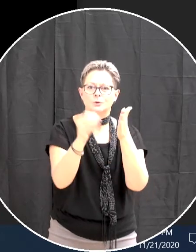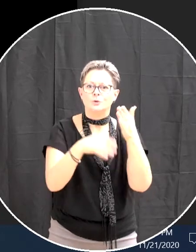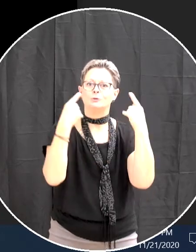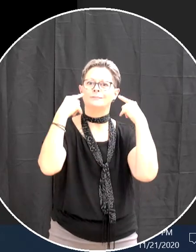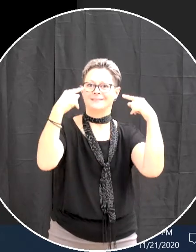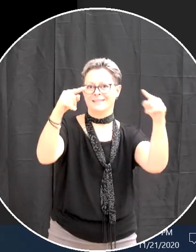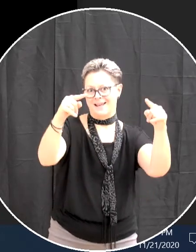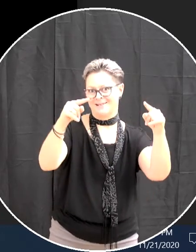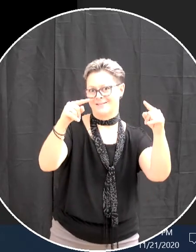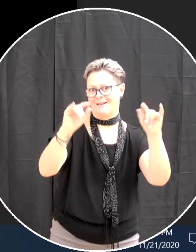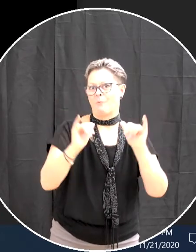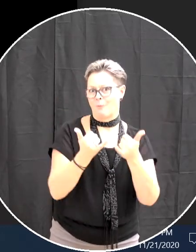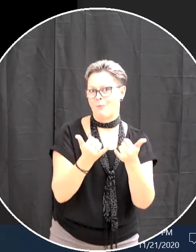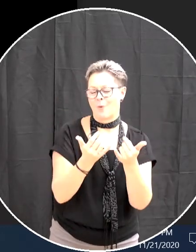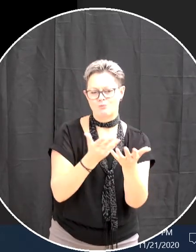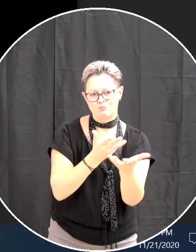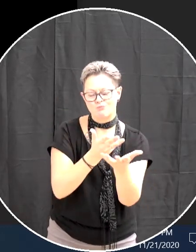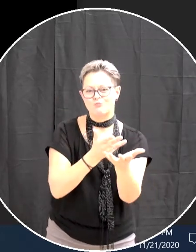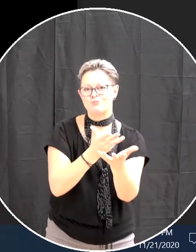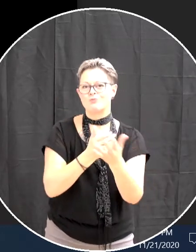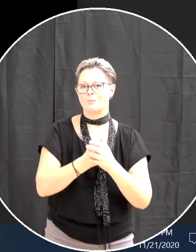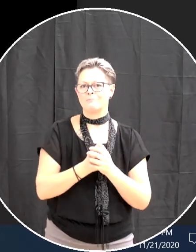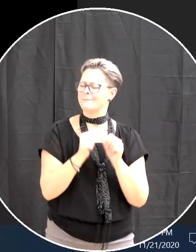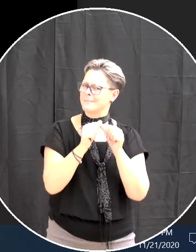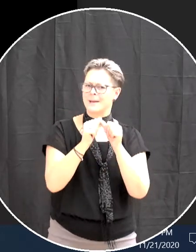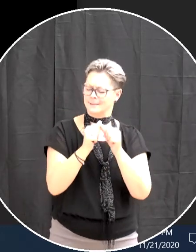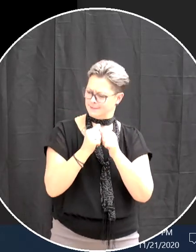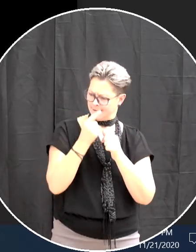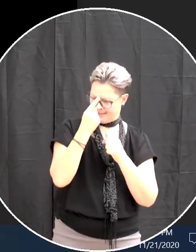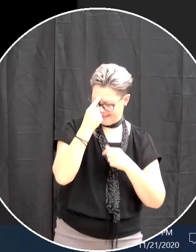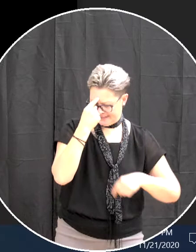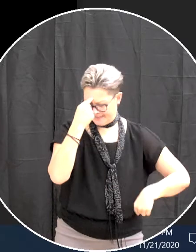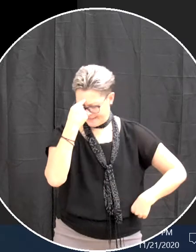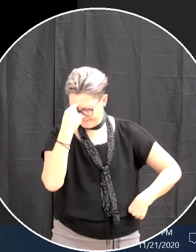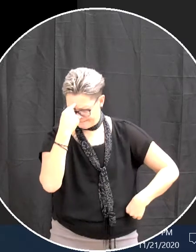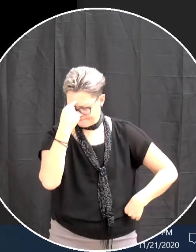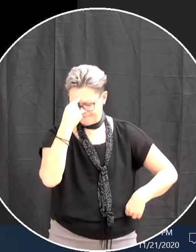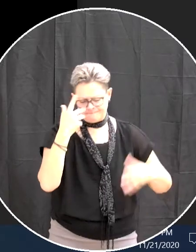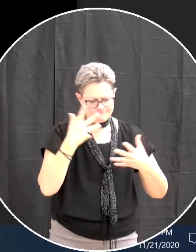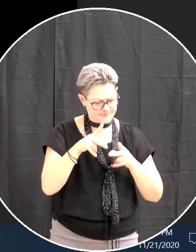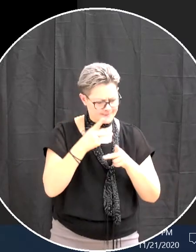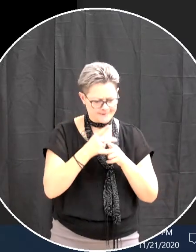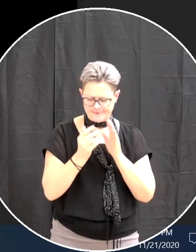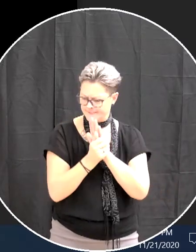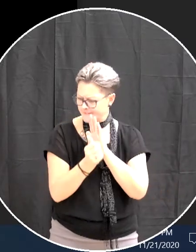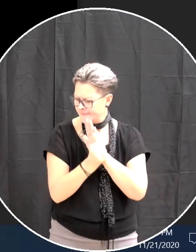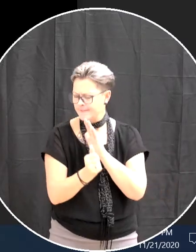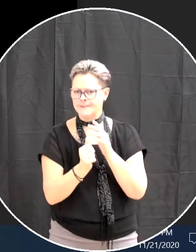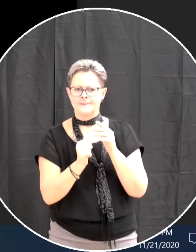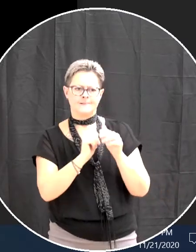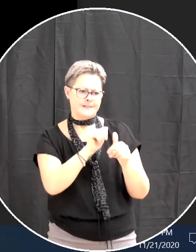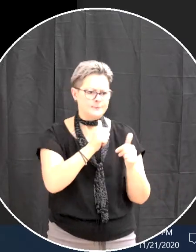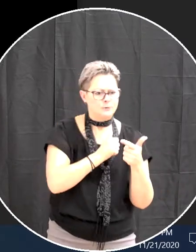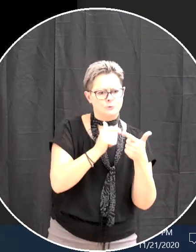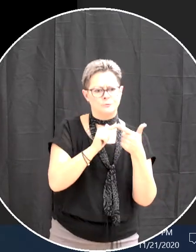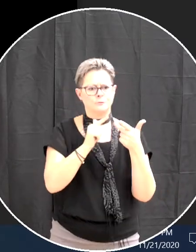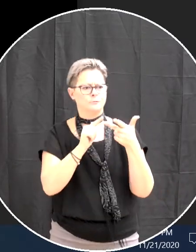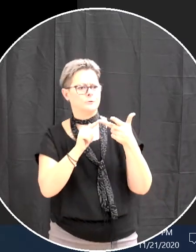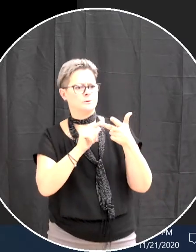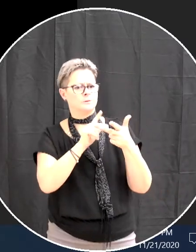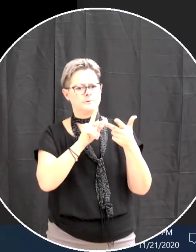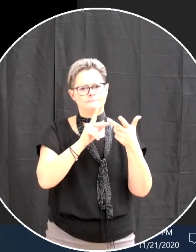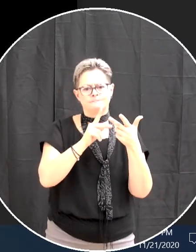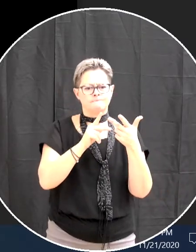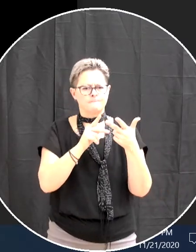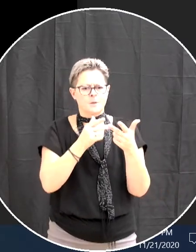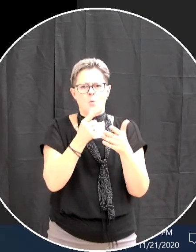our students. We are constantly asking ourselves the question, what kinds of skills and attributes do our students need to